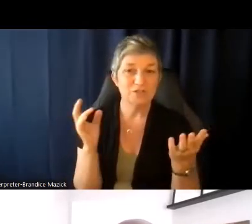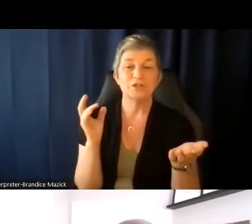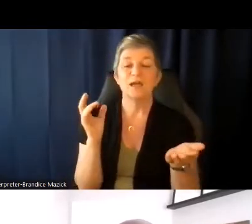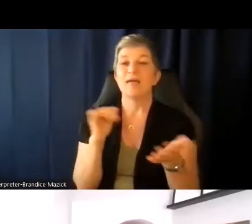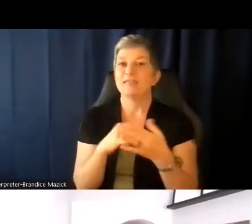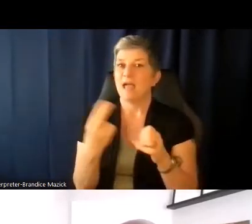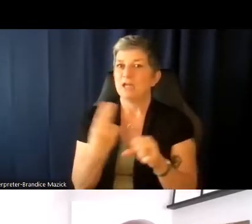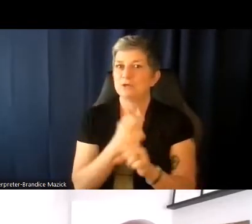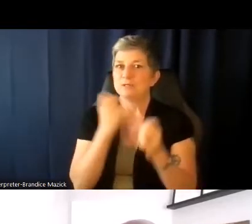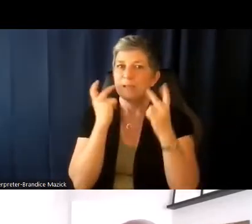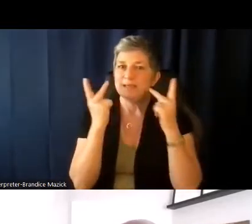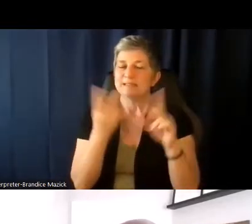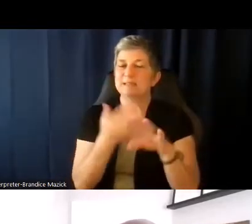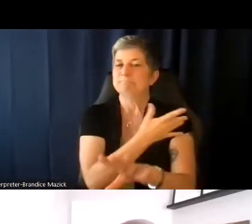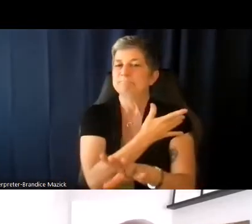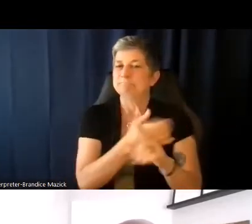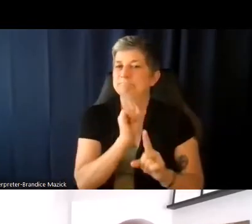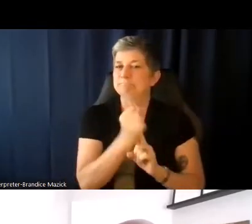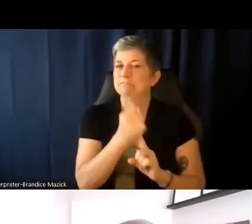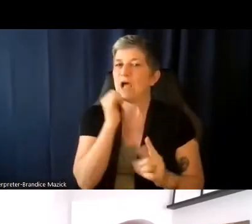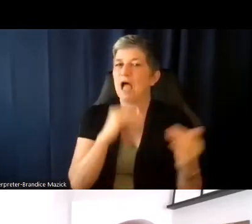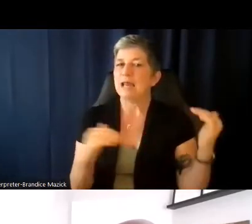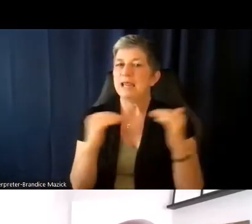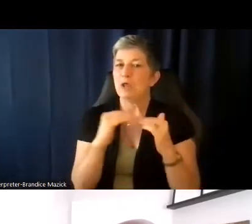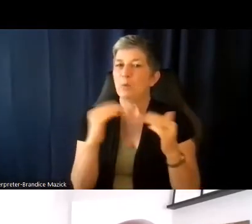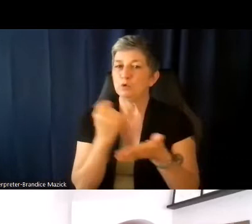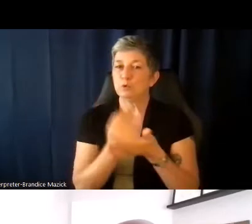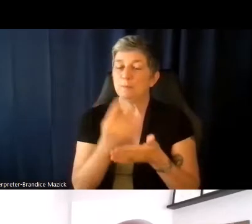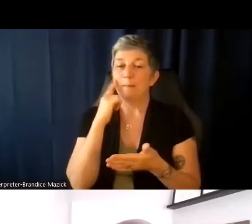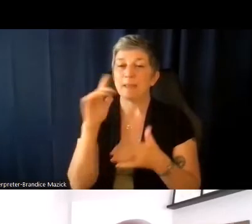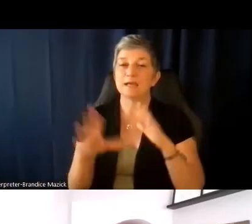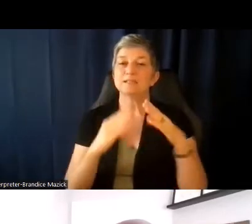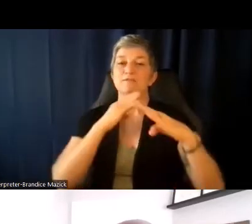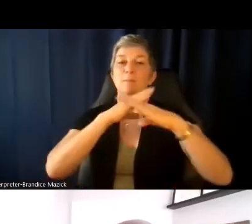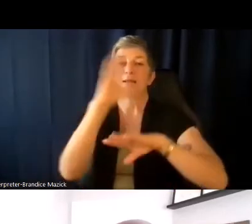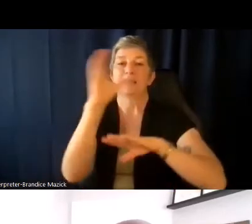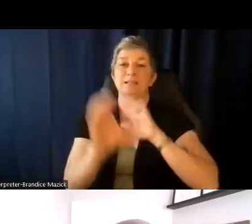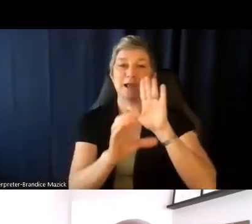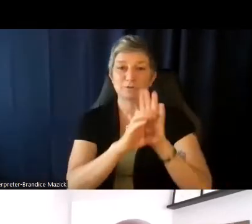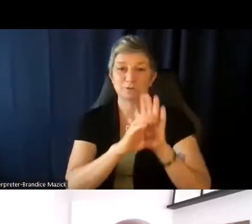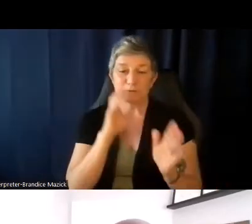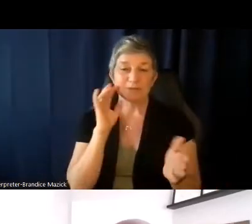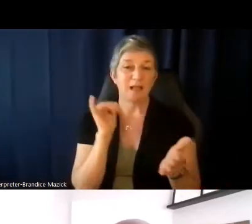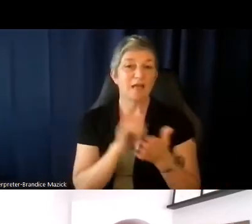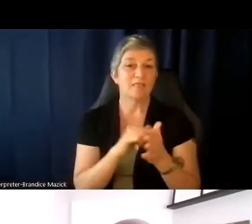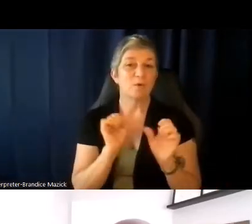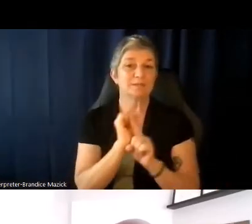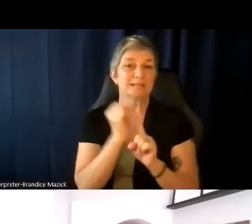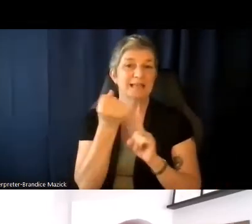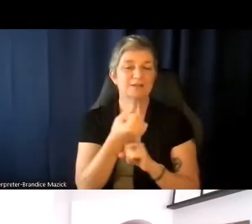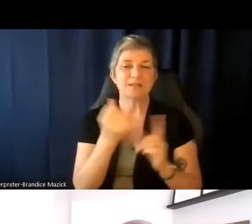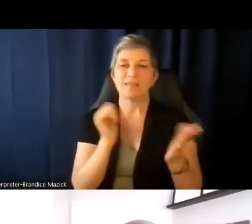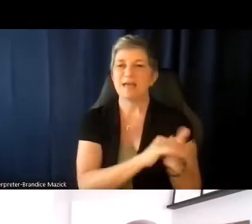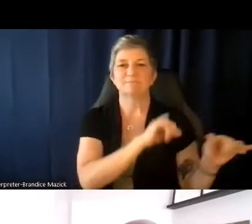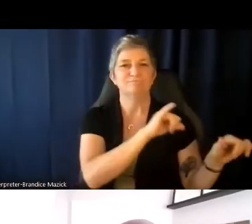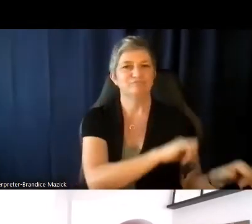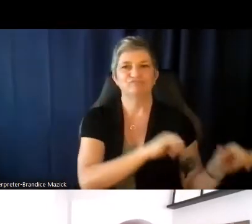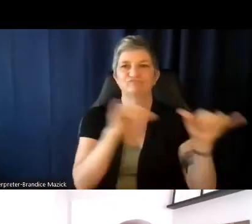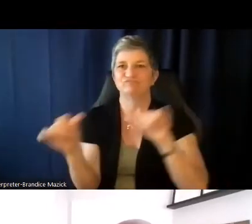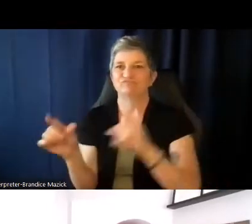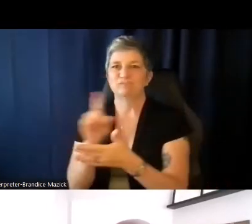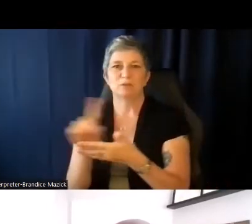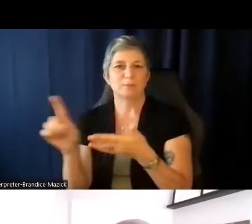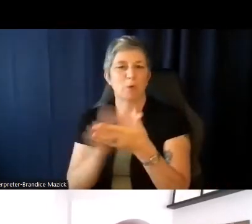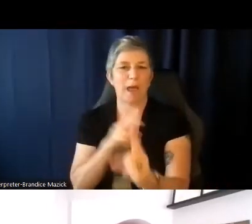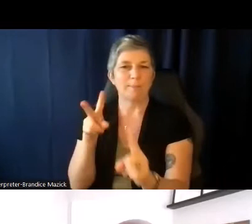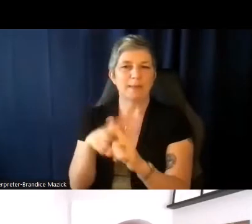seen as pretext for unequal treatment because of a protected characteristic. And in those cases, that is no different from discriminatory application of